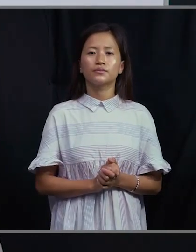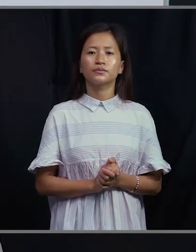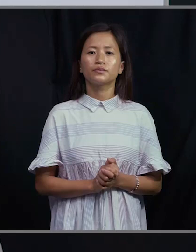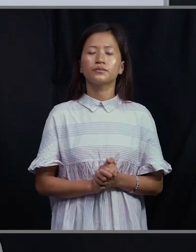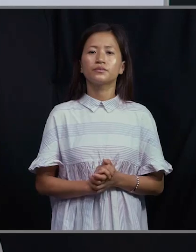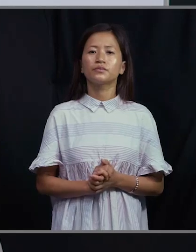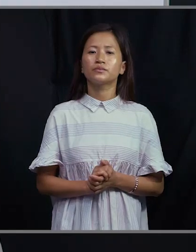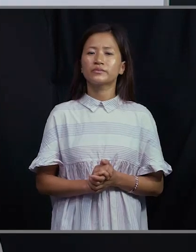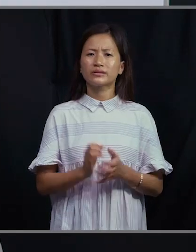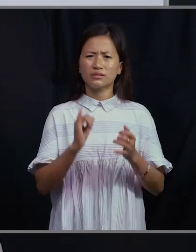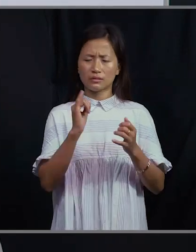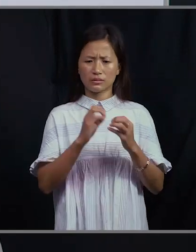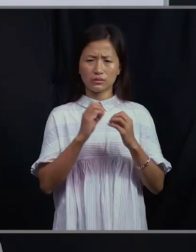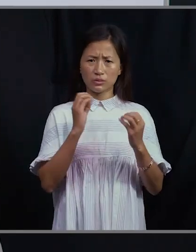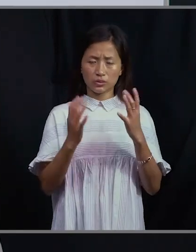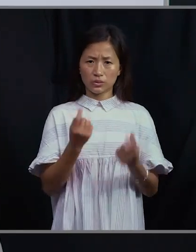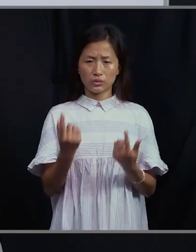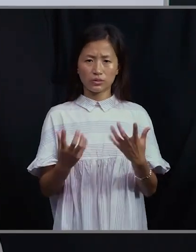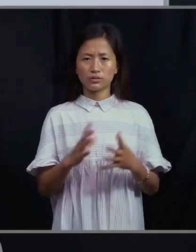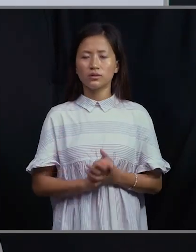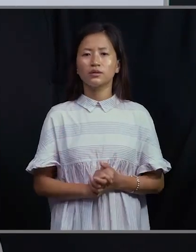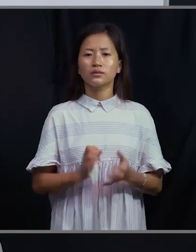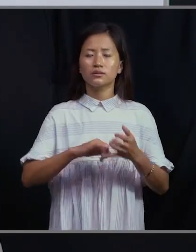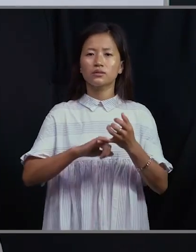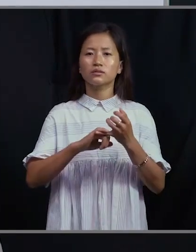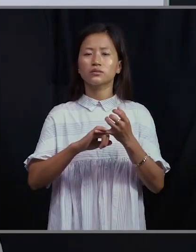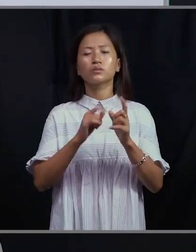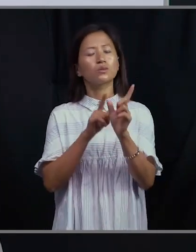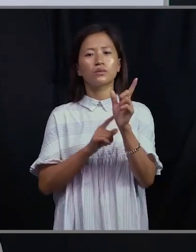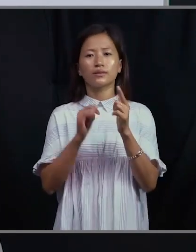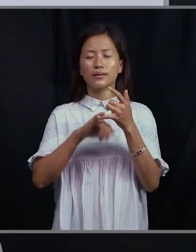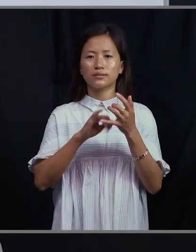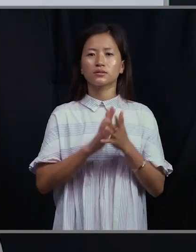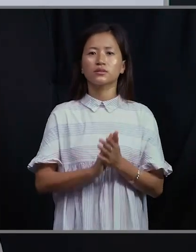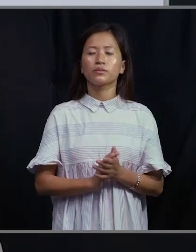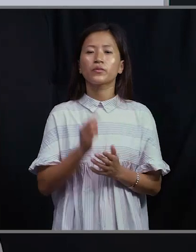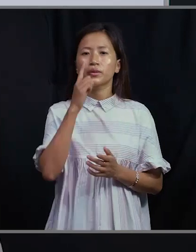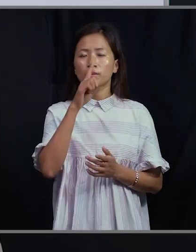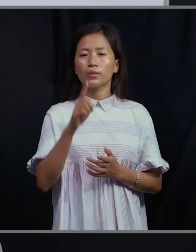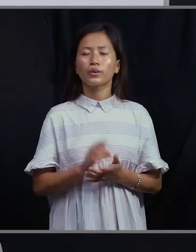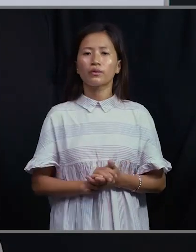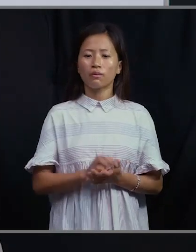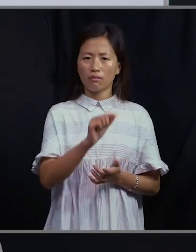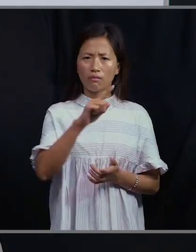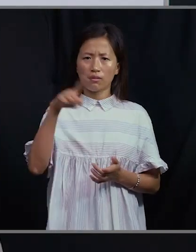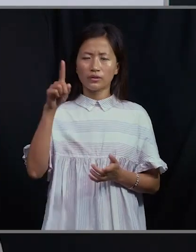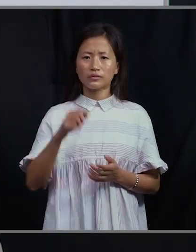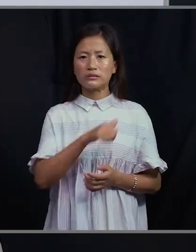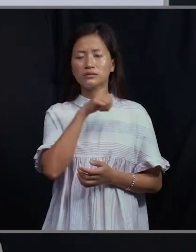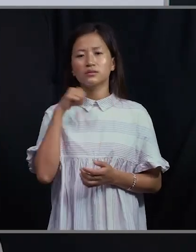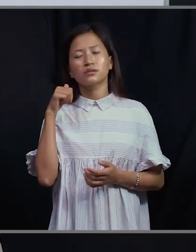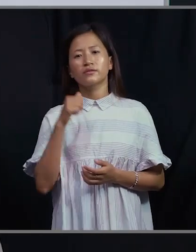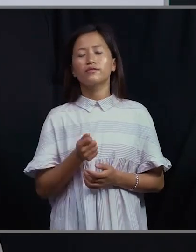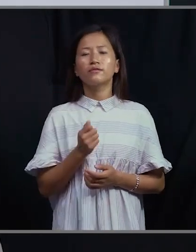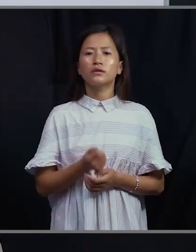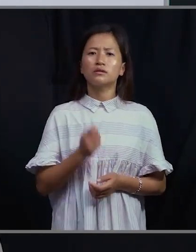is a situation or a system where, okay, the woman, right after the death of her